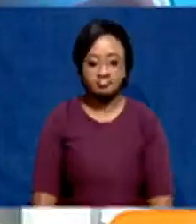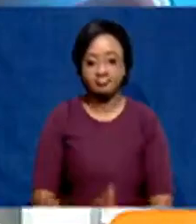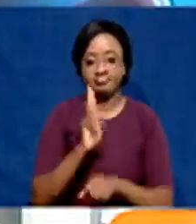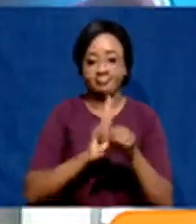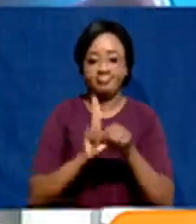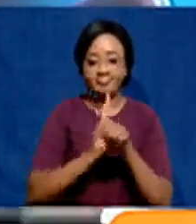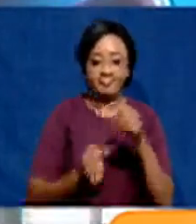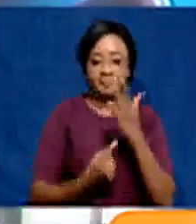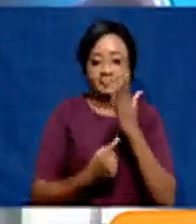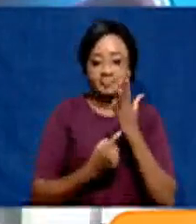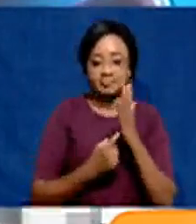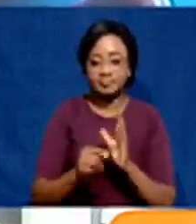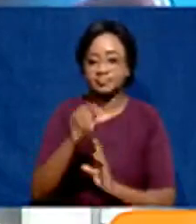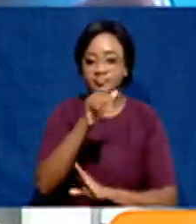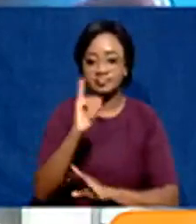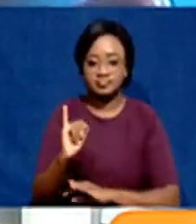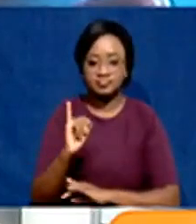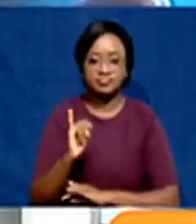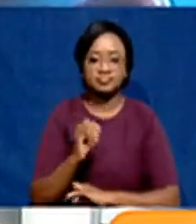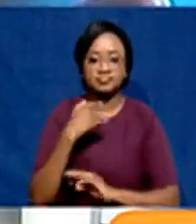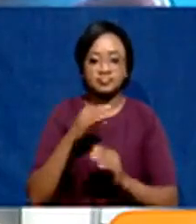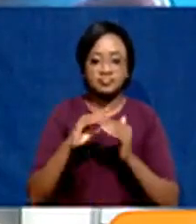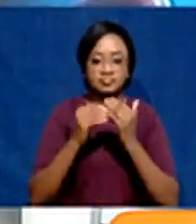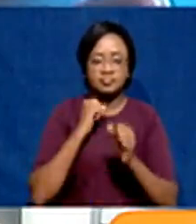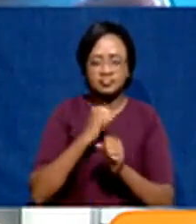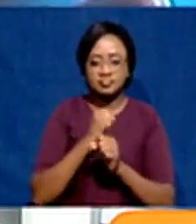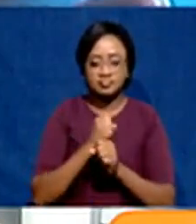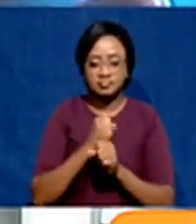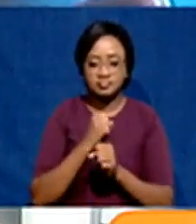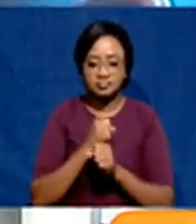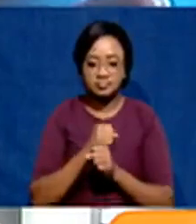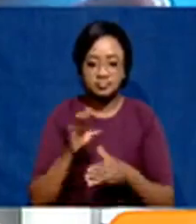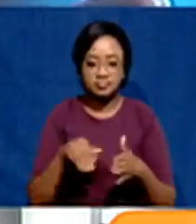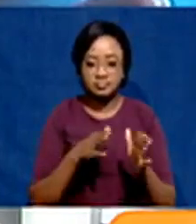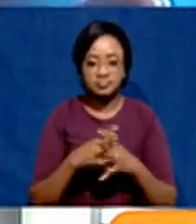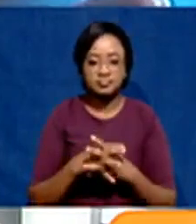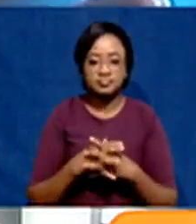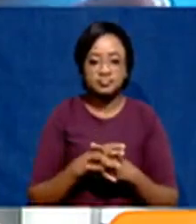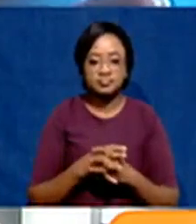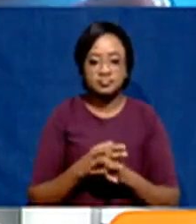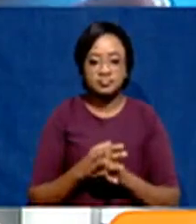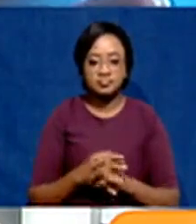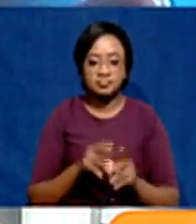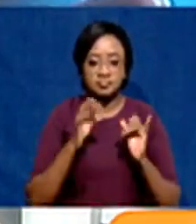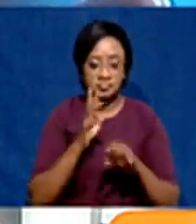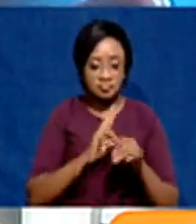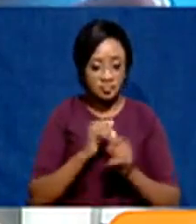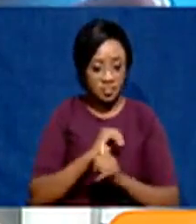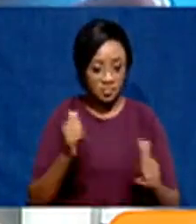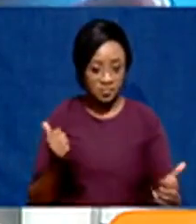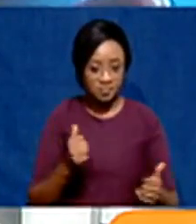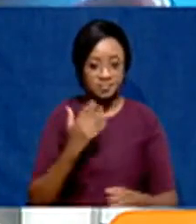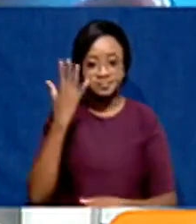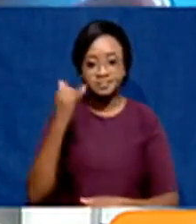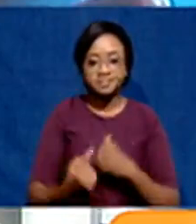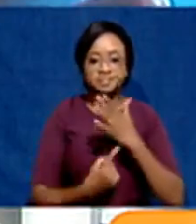Now, adoption of artificial intelligence technology in the country will not result in job losses if used appropriately. This is